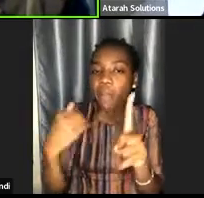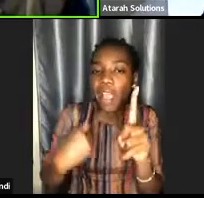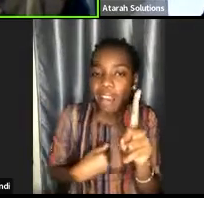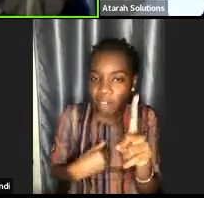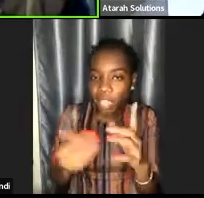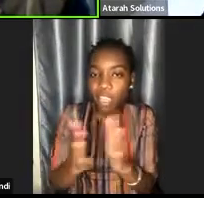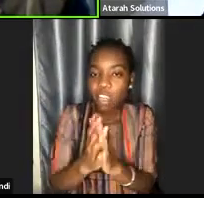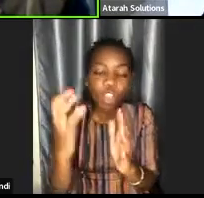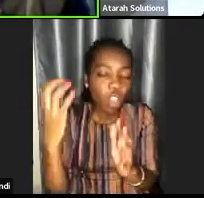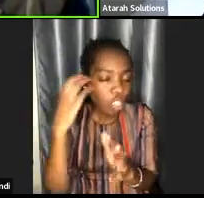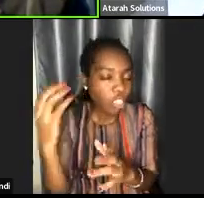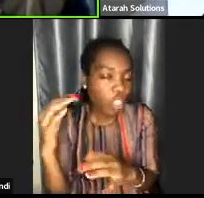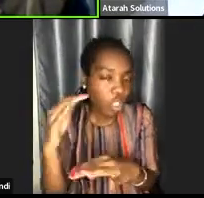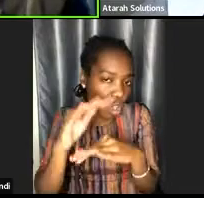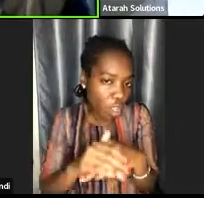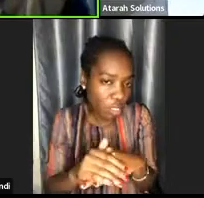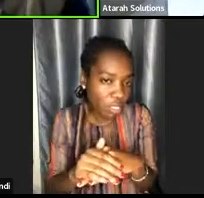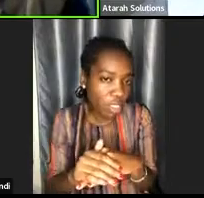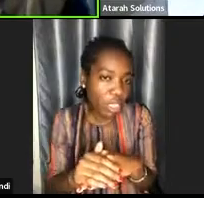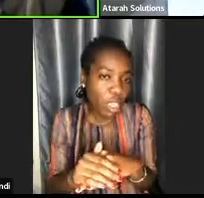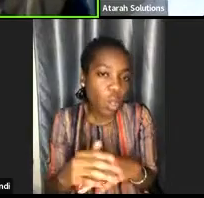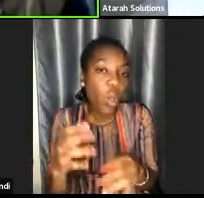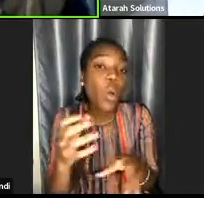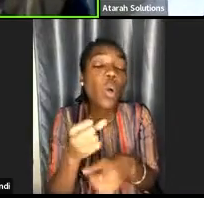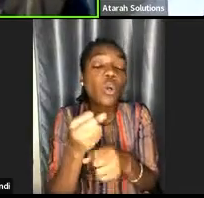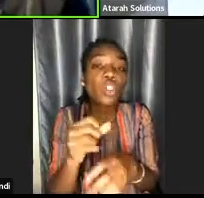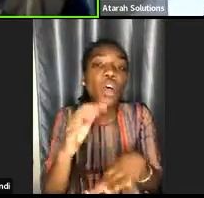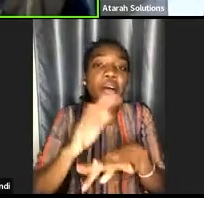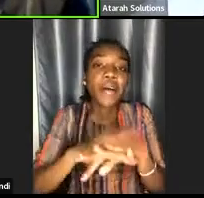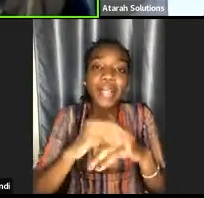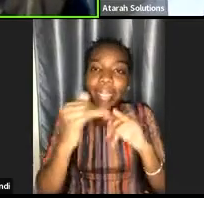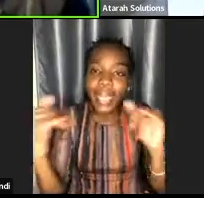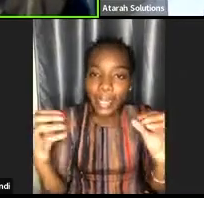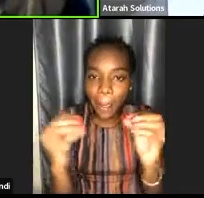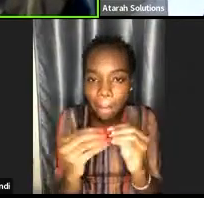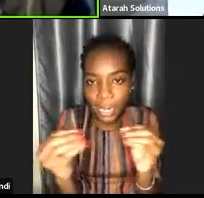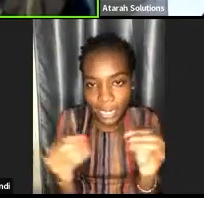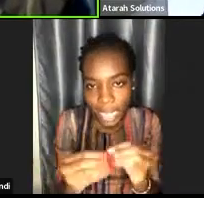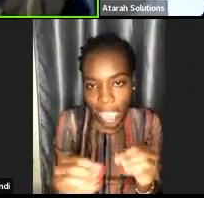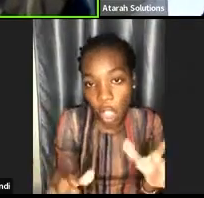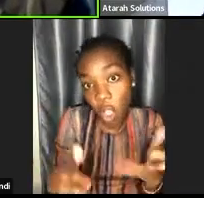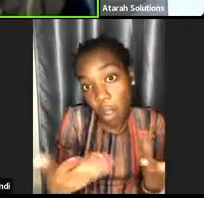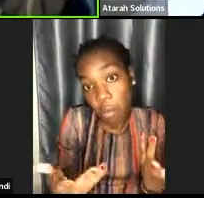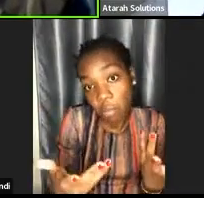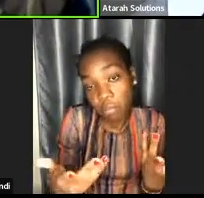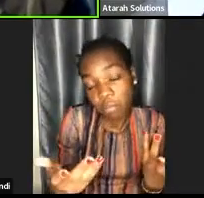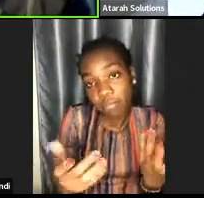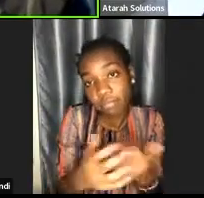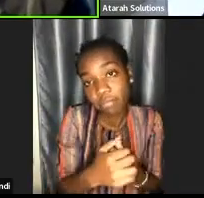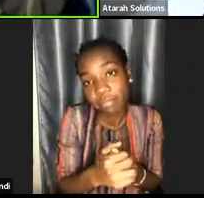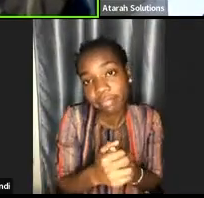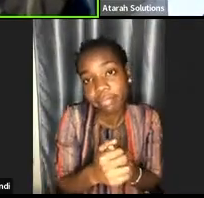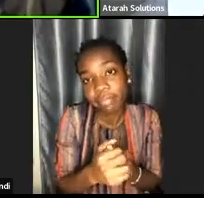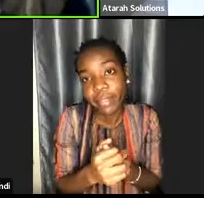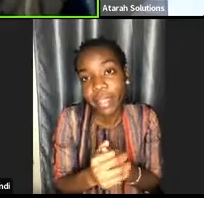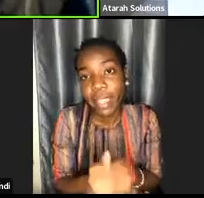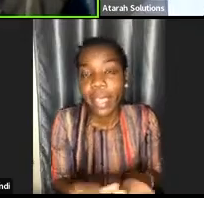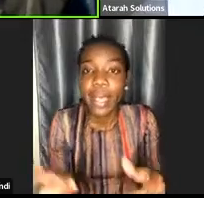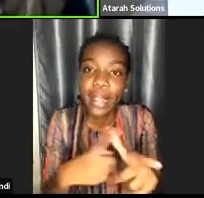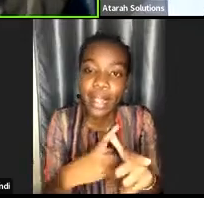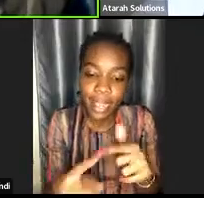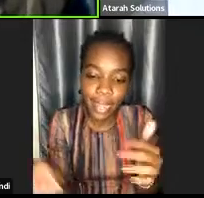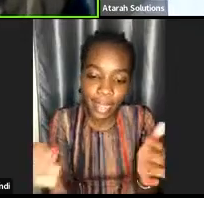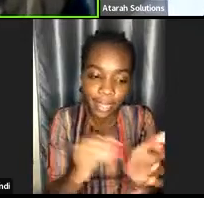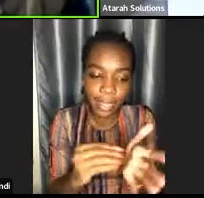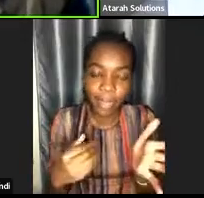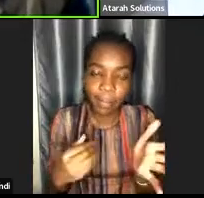on hosting online meetings or mediations, so that then we can also become experts